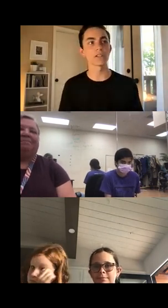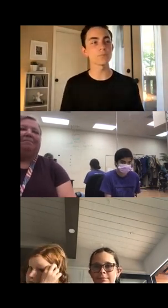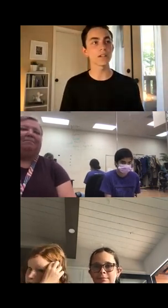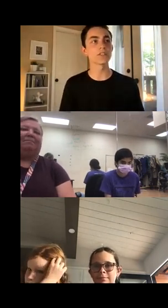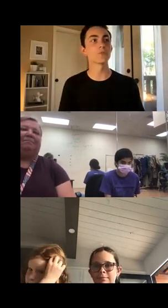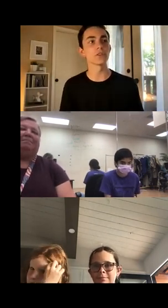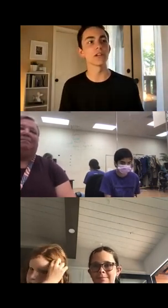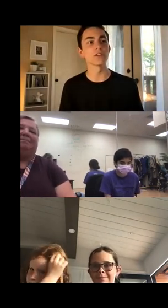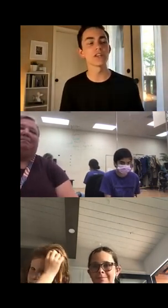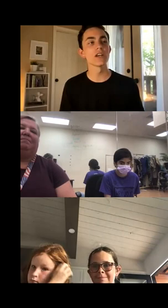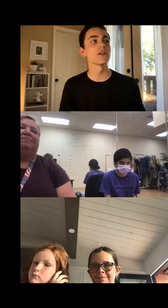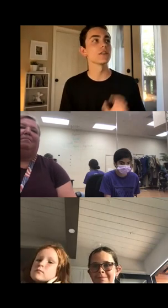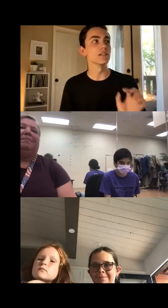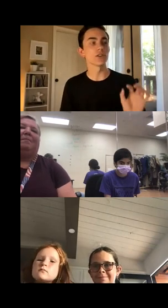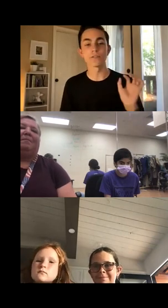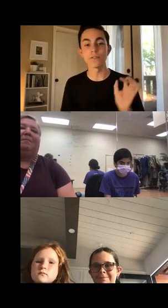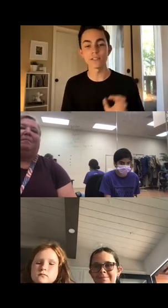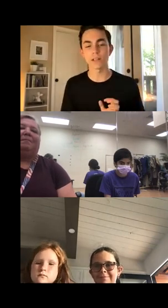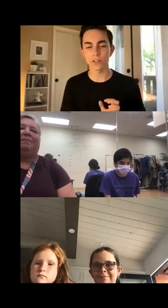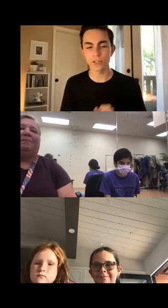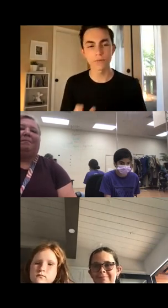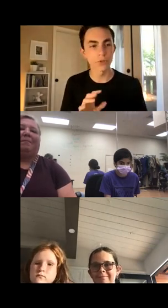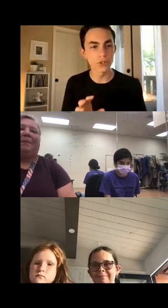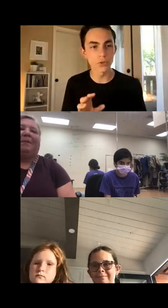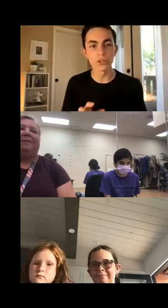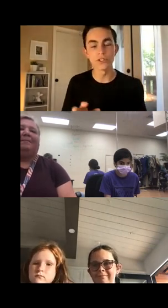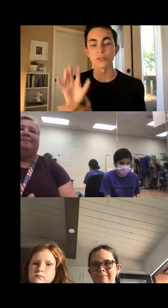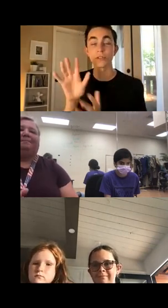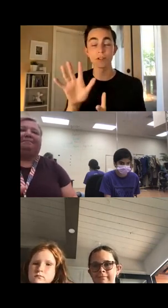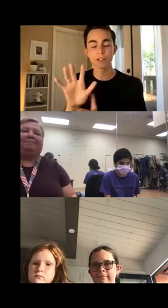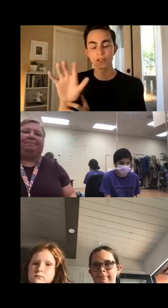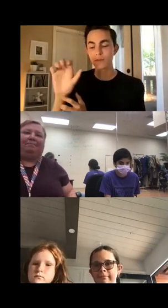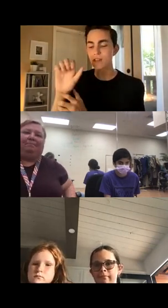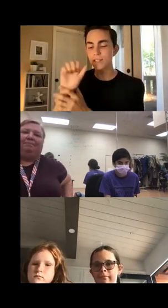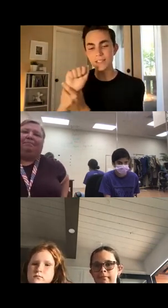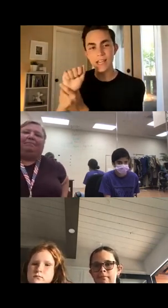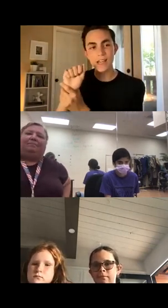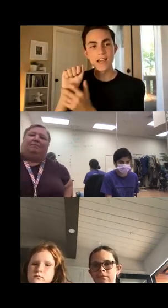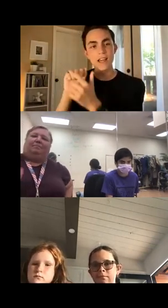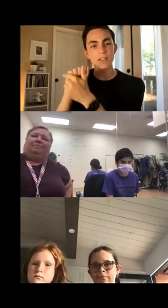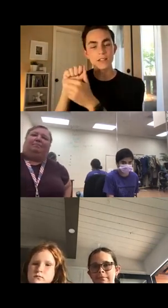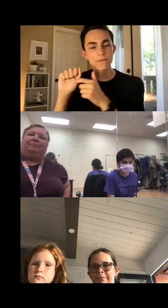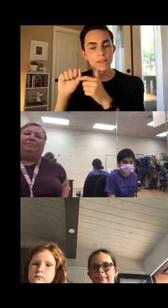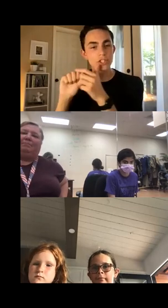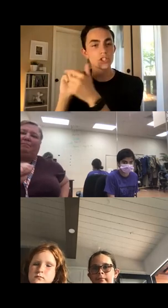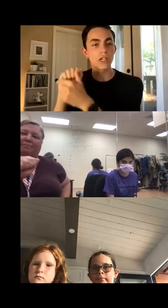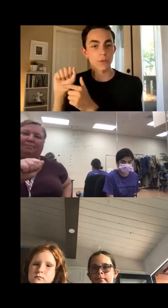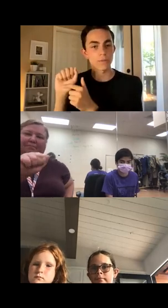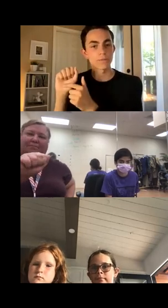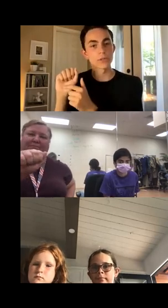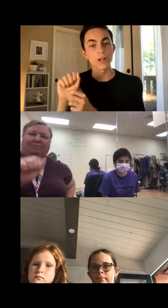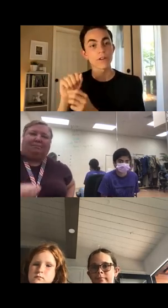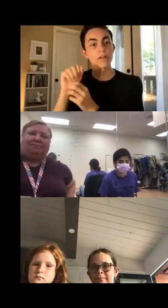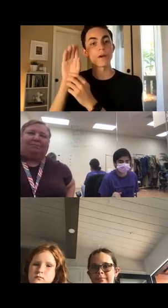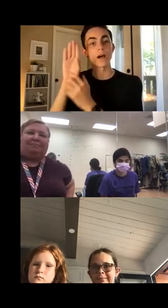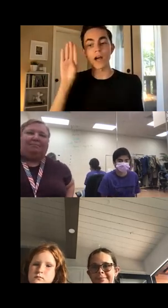All right, let's practice some more letters. These are fist letters. Those are words or letters, excuse me, that stay in this fist shape.